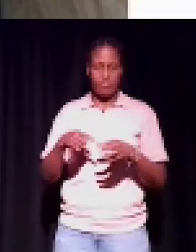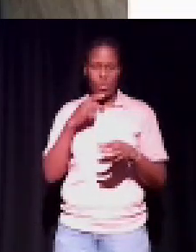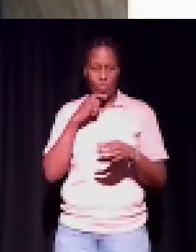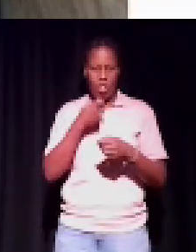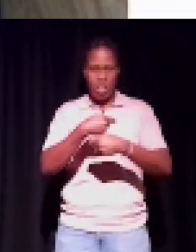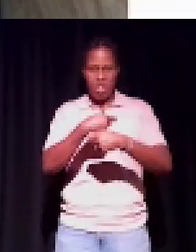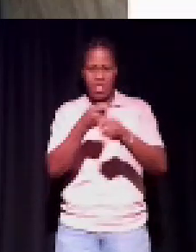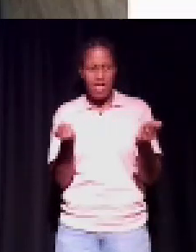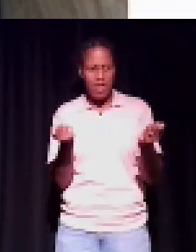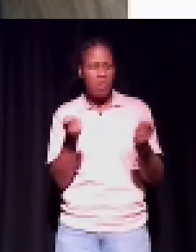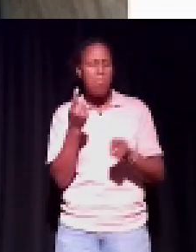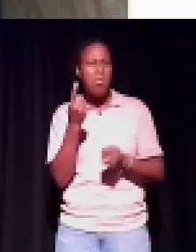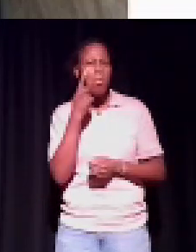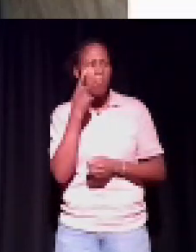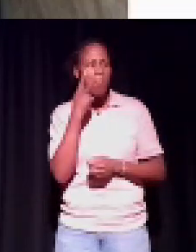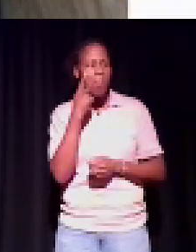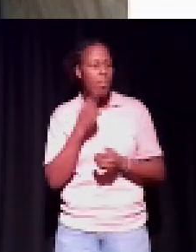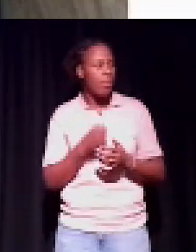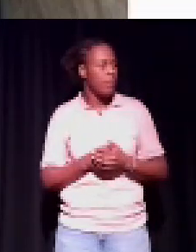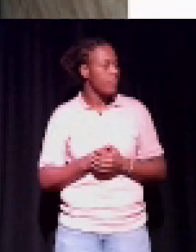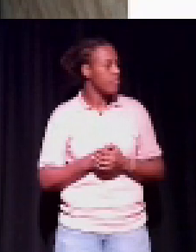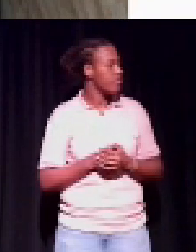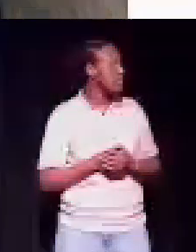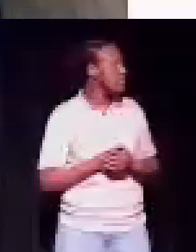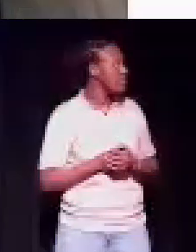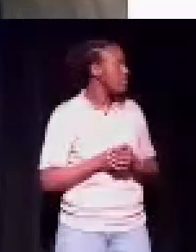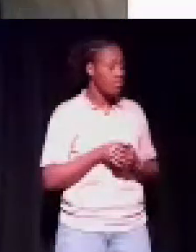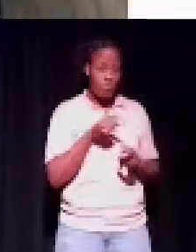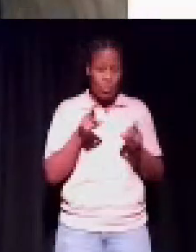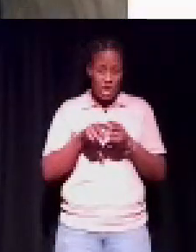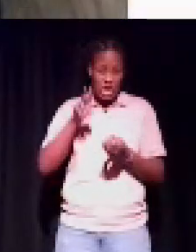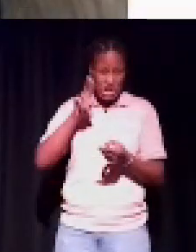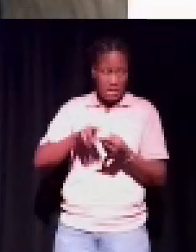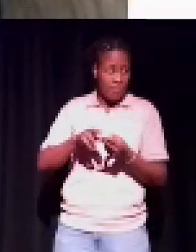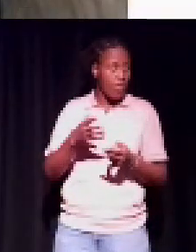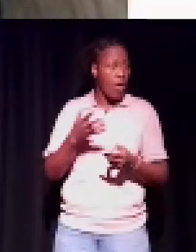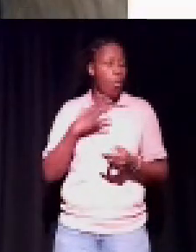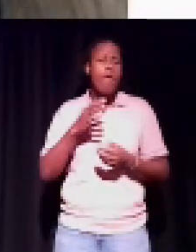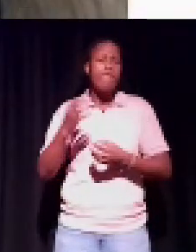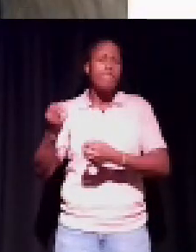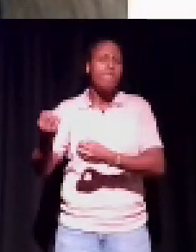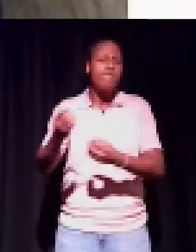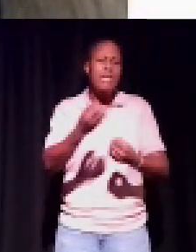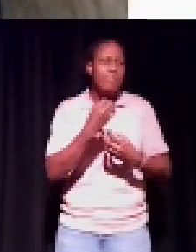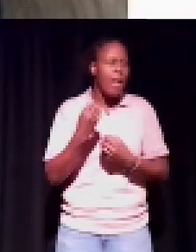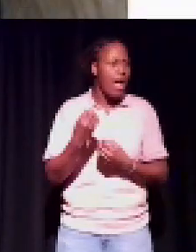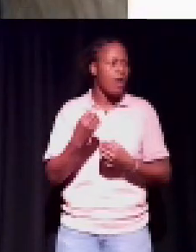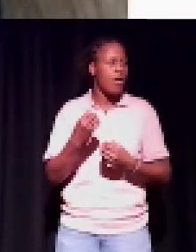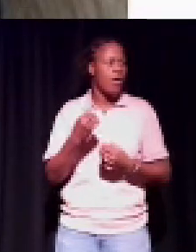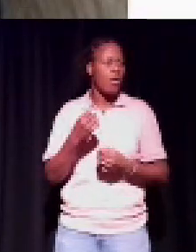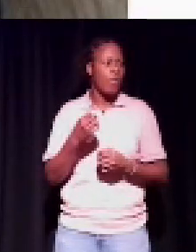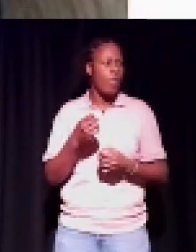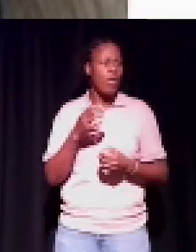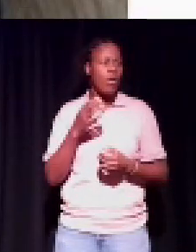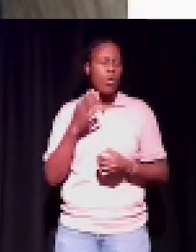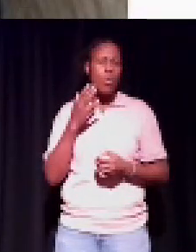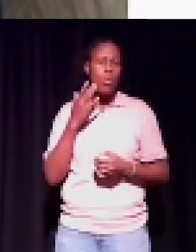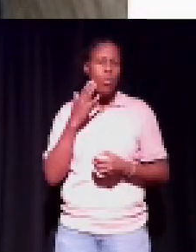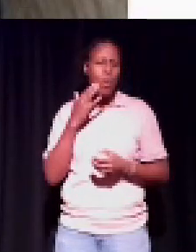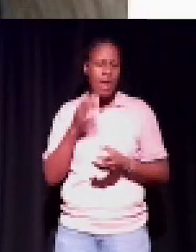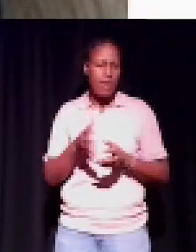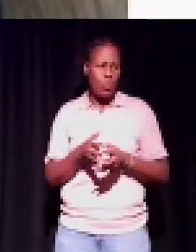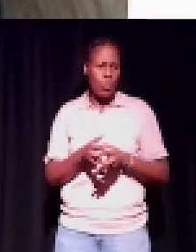people to play with. Just after some feedback on how they click, whether they feel like you've got some good